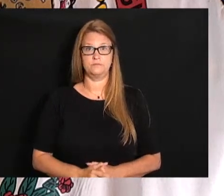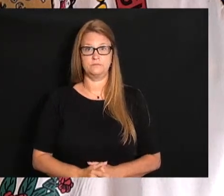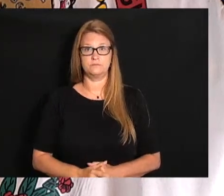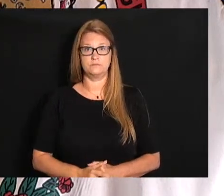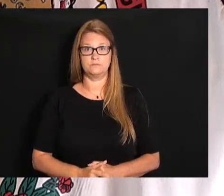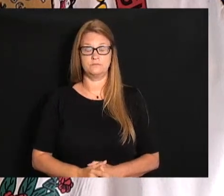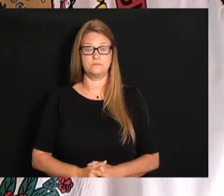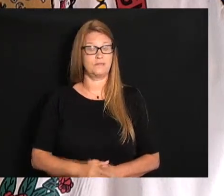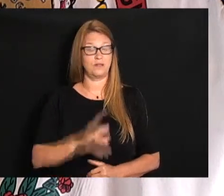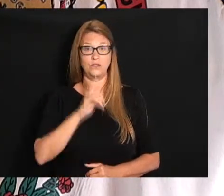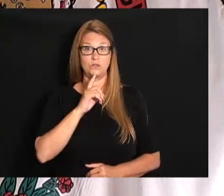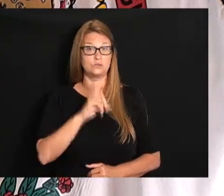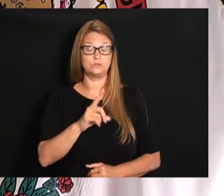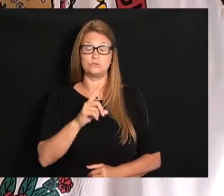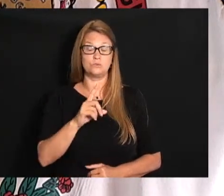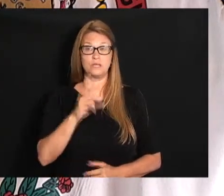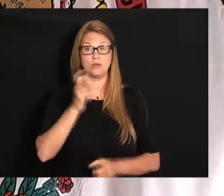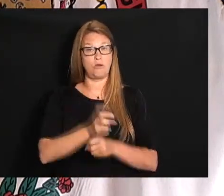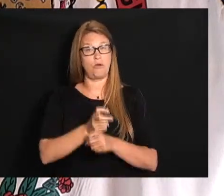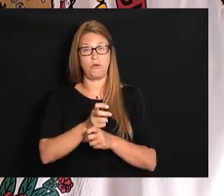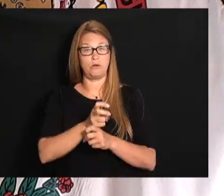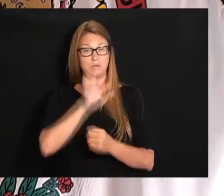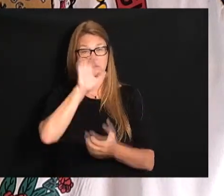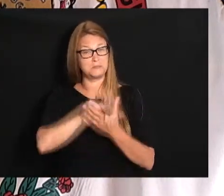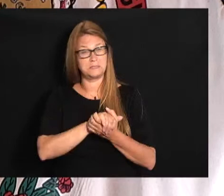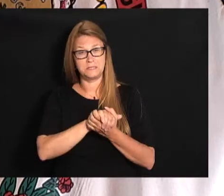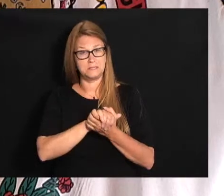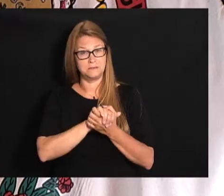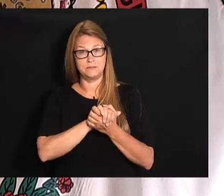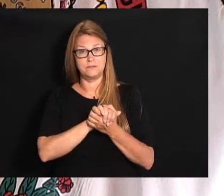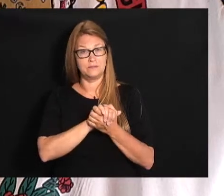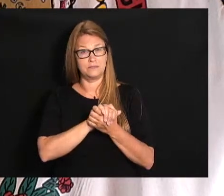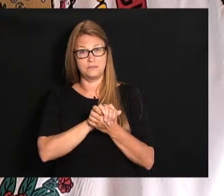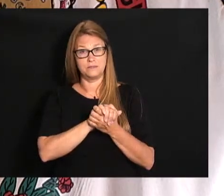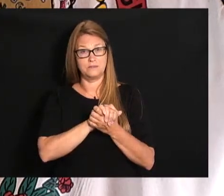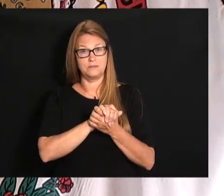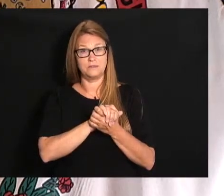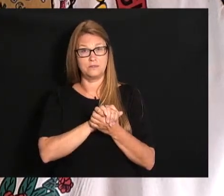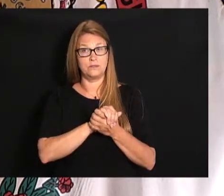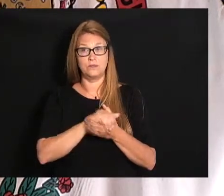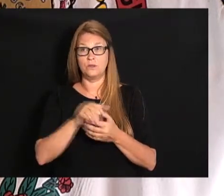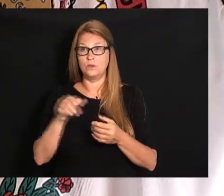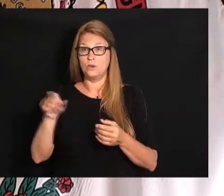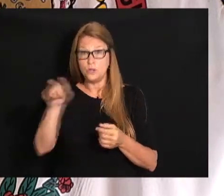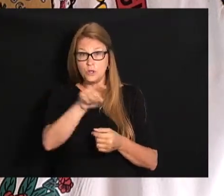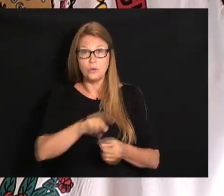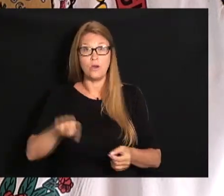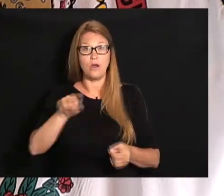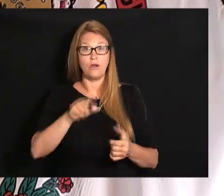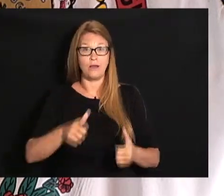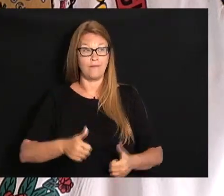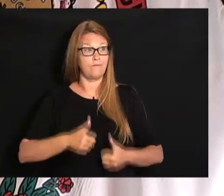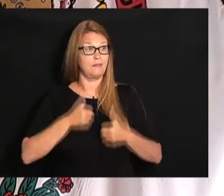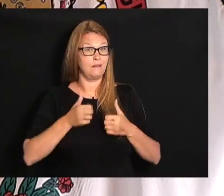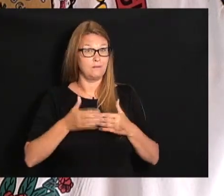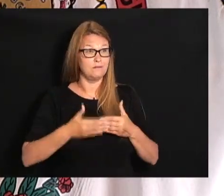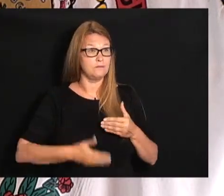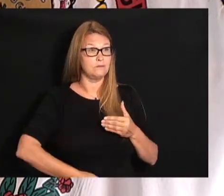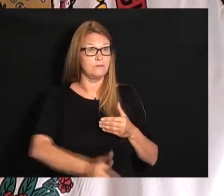It's unbelievable, you know, and we've all lived it, and